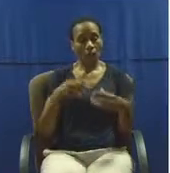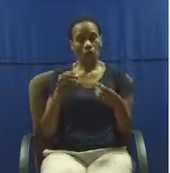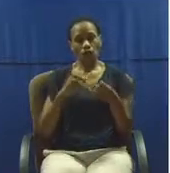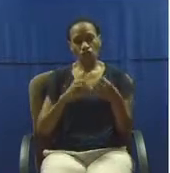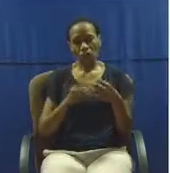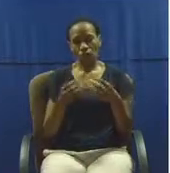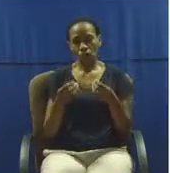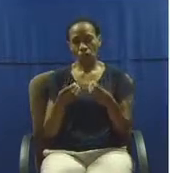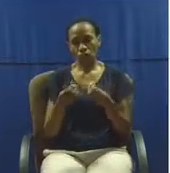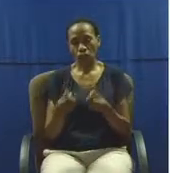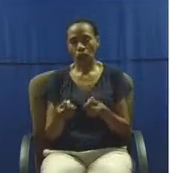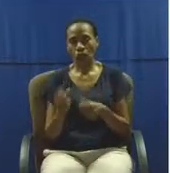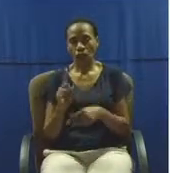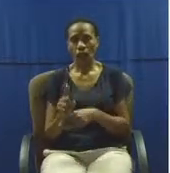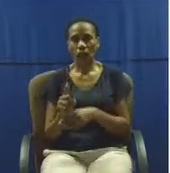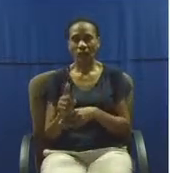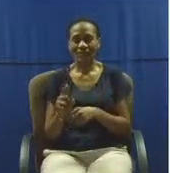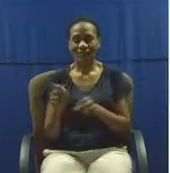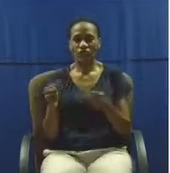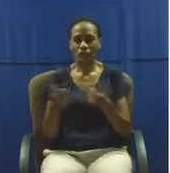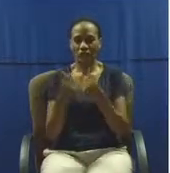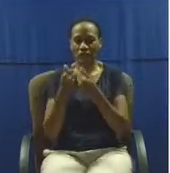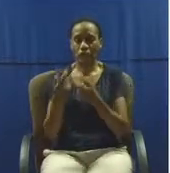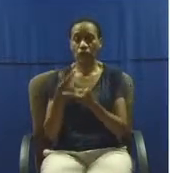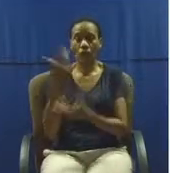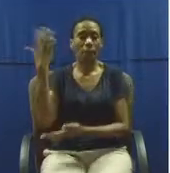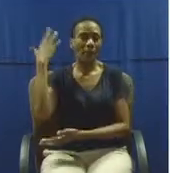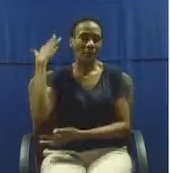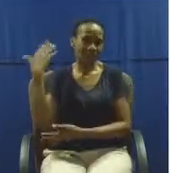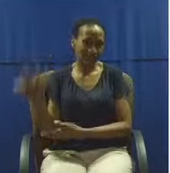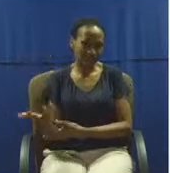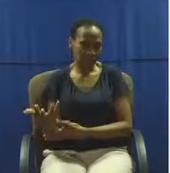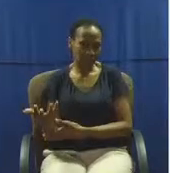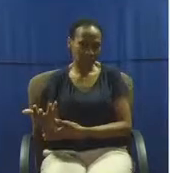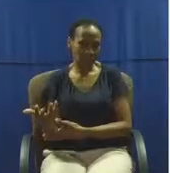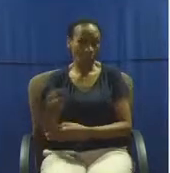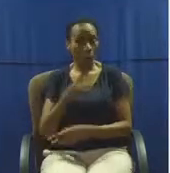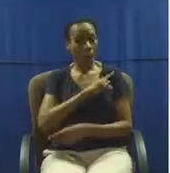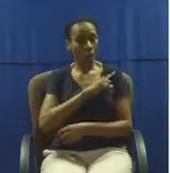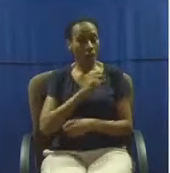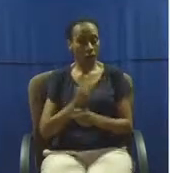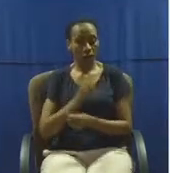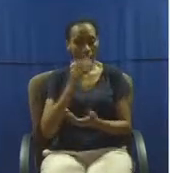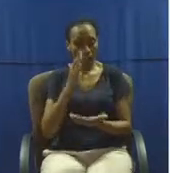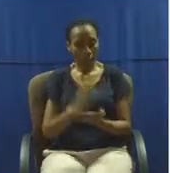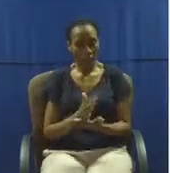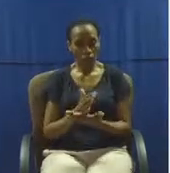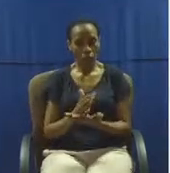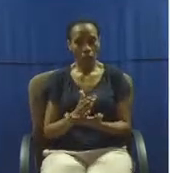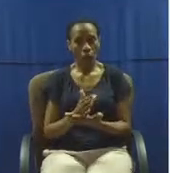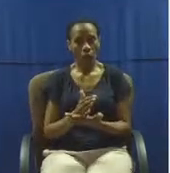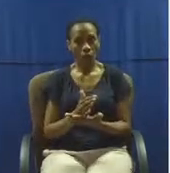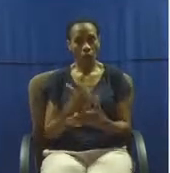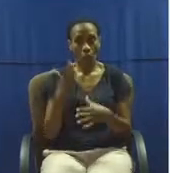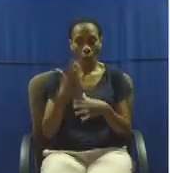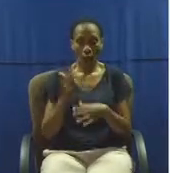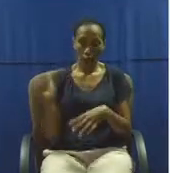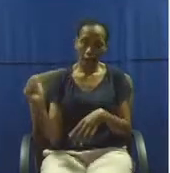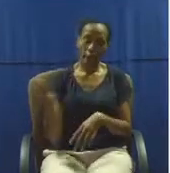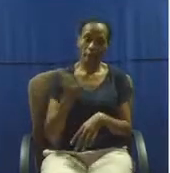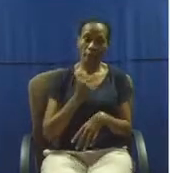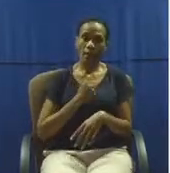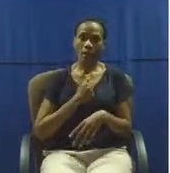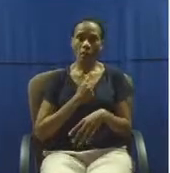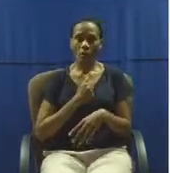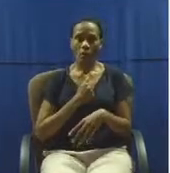the incapabilities of the past to make sure that our ability to